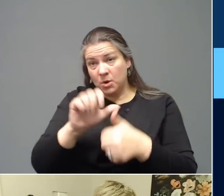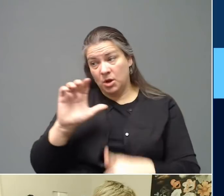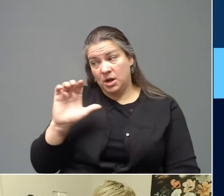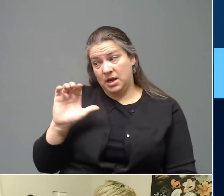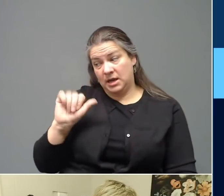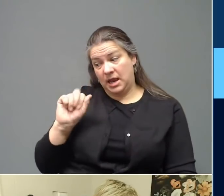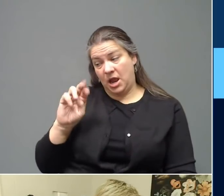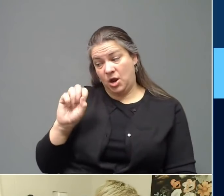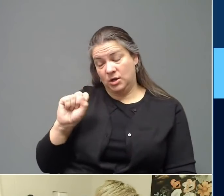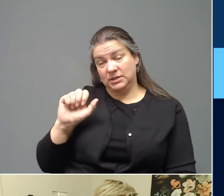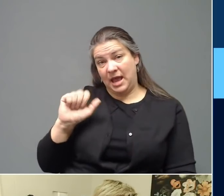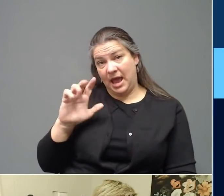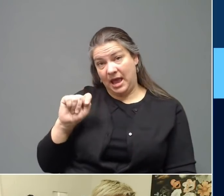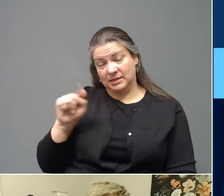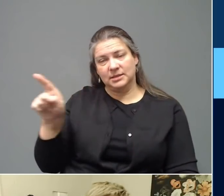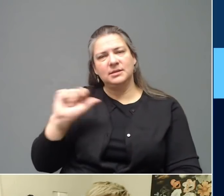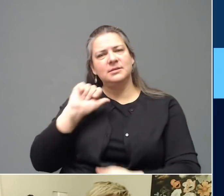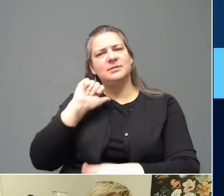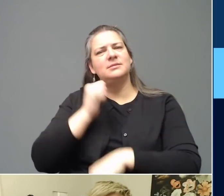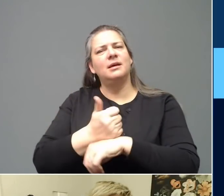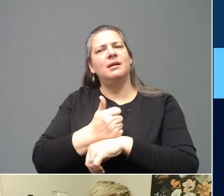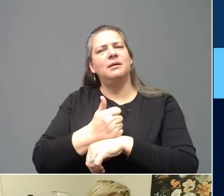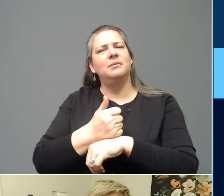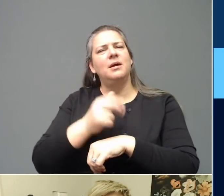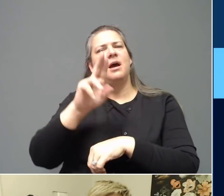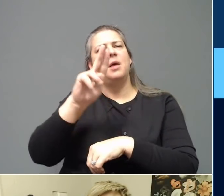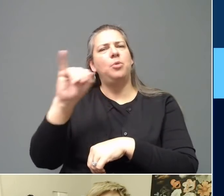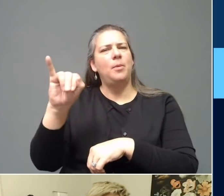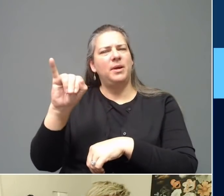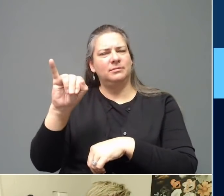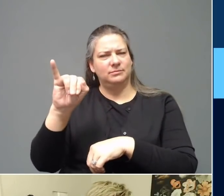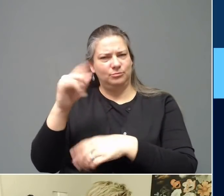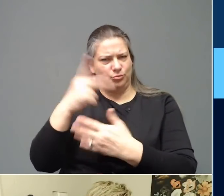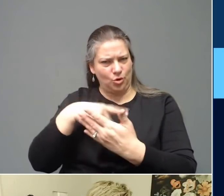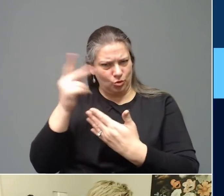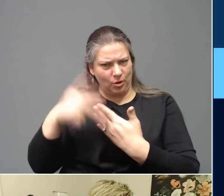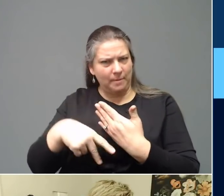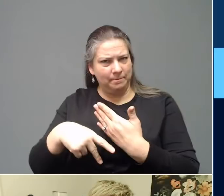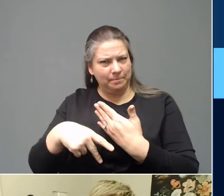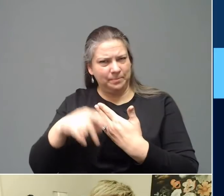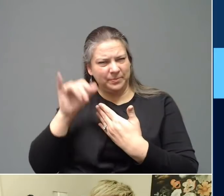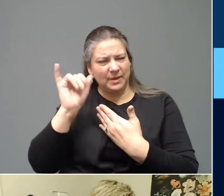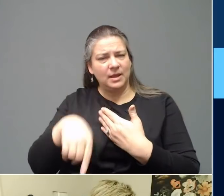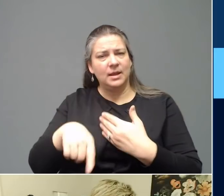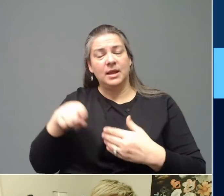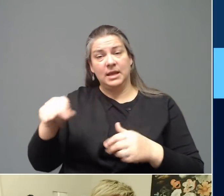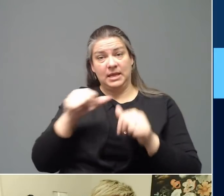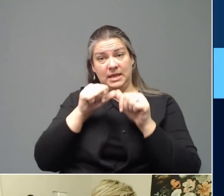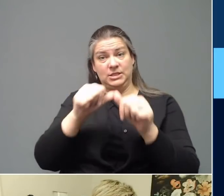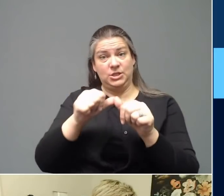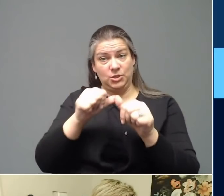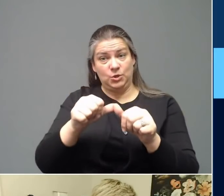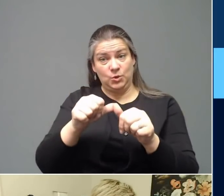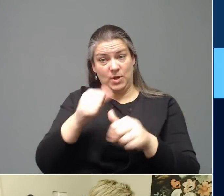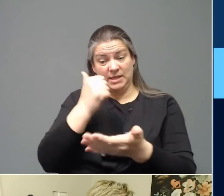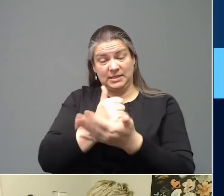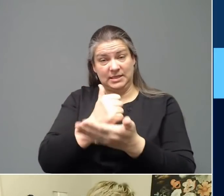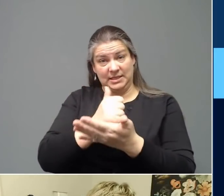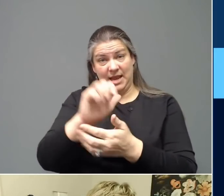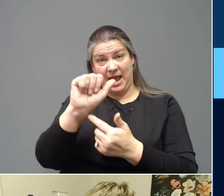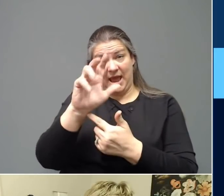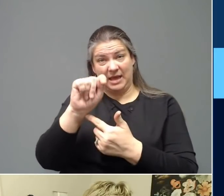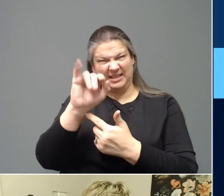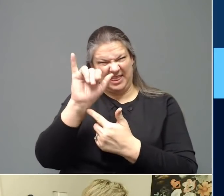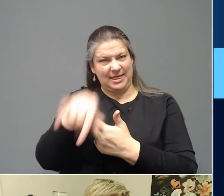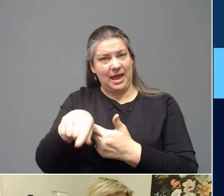some pandemic-related unemployment programs, and the Continued Assistance Act does exactly what it says. It's continuing some